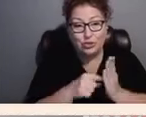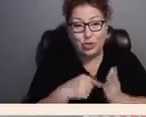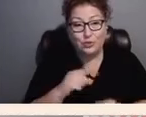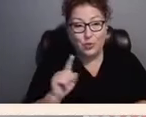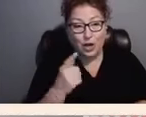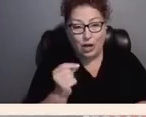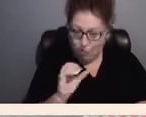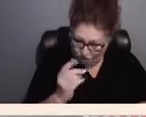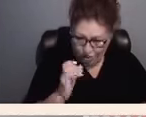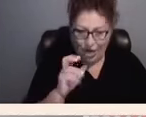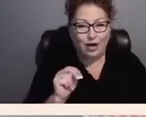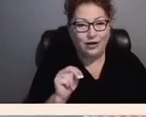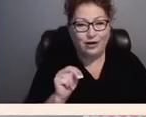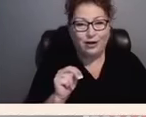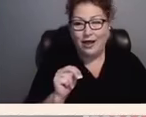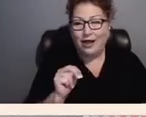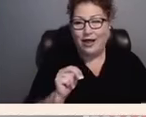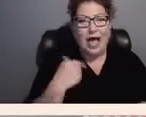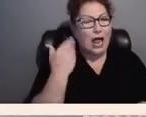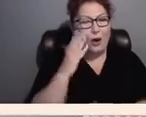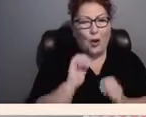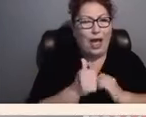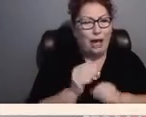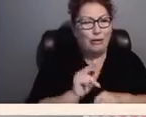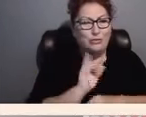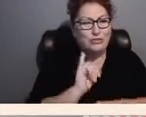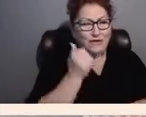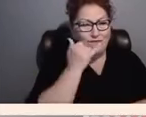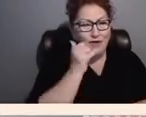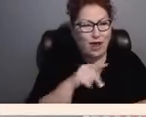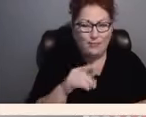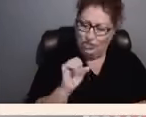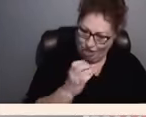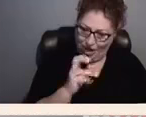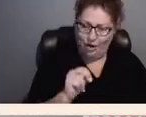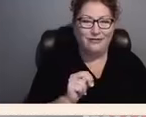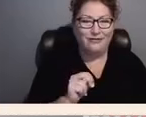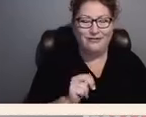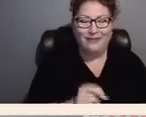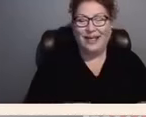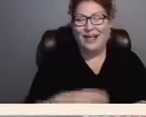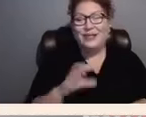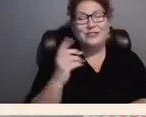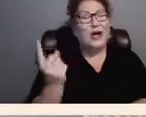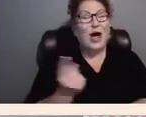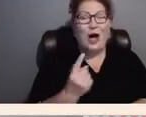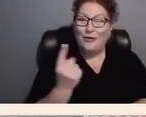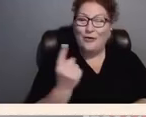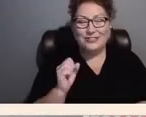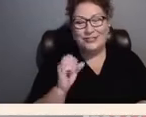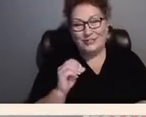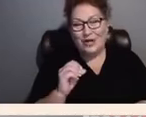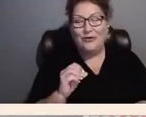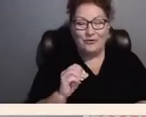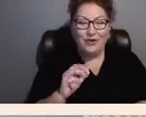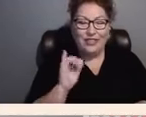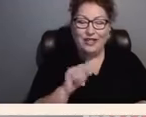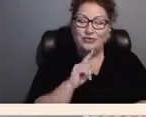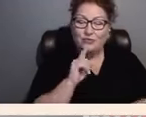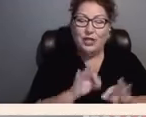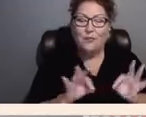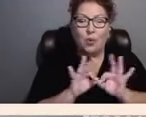I don't know how to use this phone app. Who shows me? Sharon, and always, so that's really important to get people to